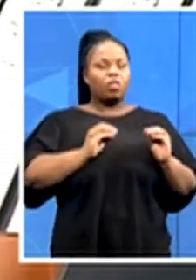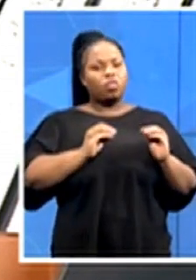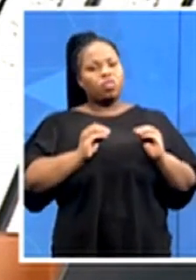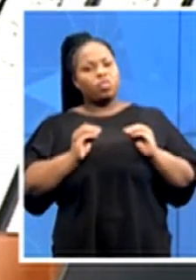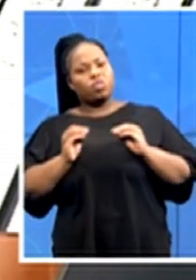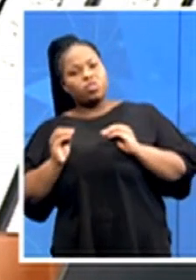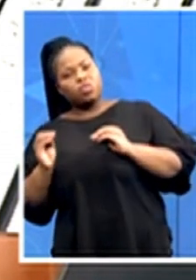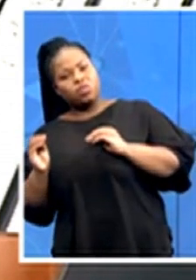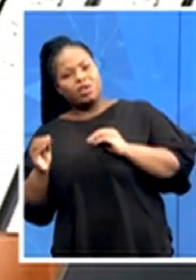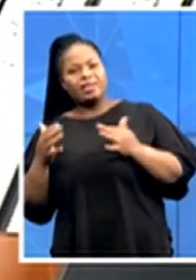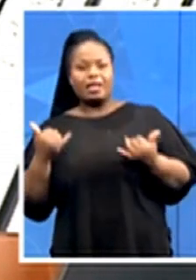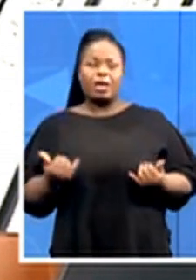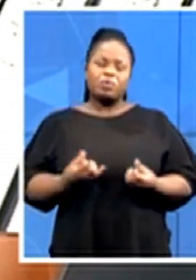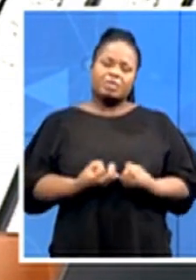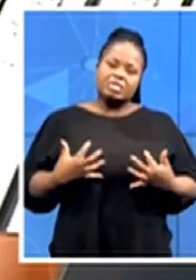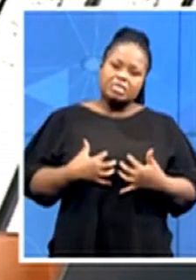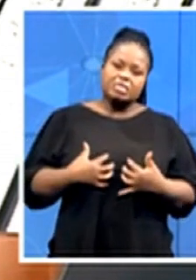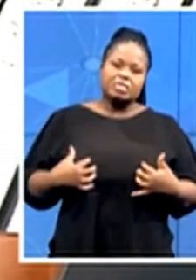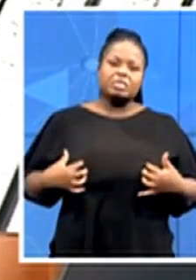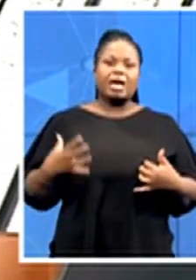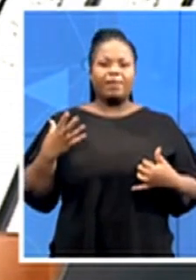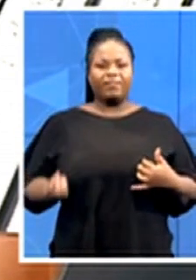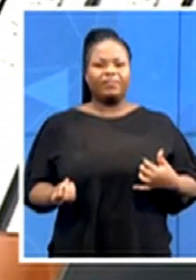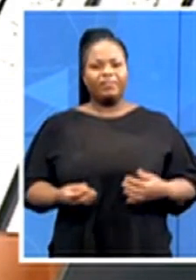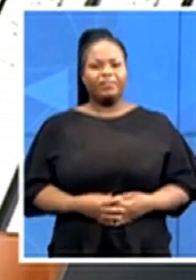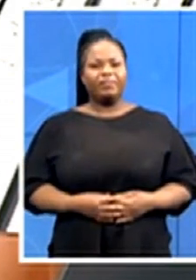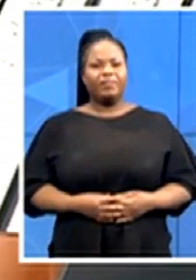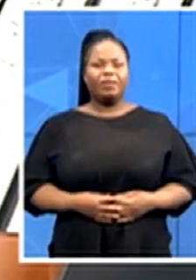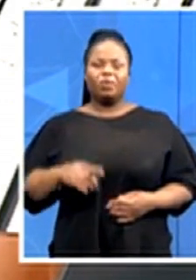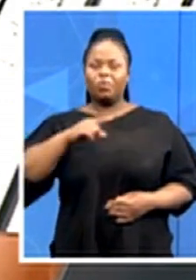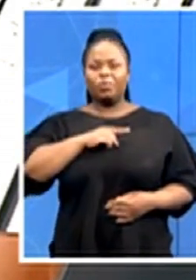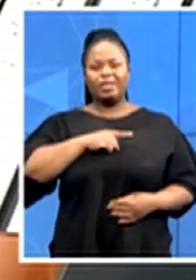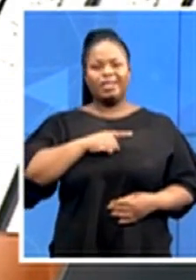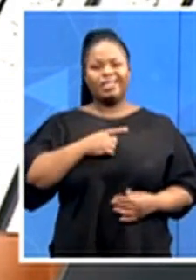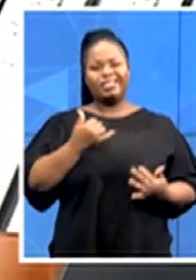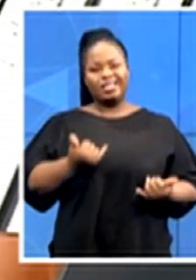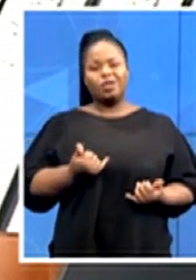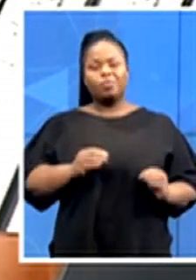frustration as delays have